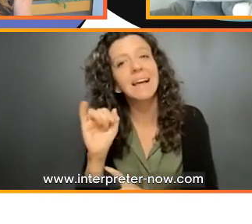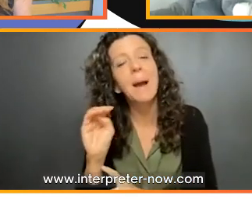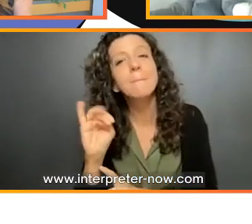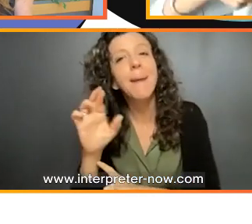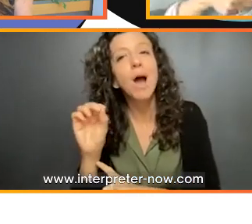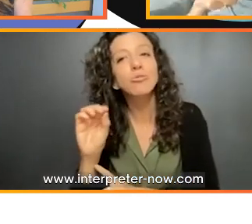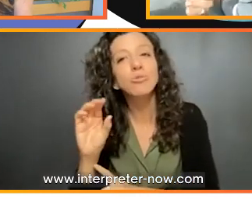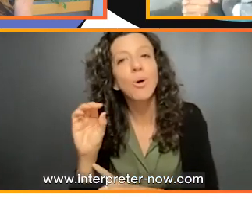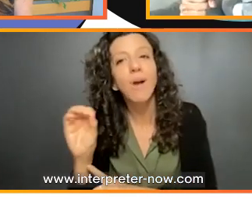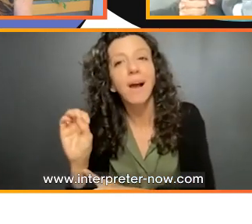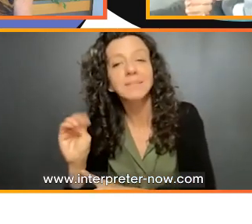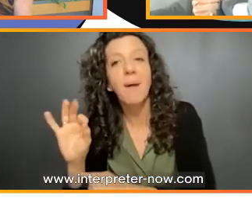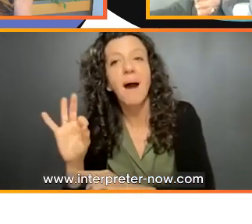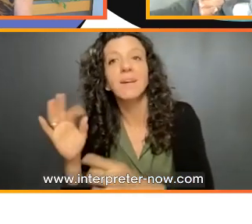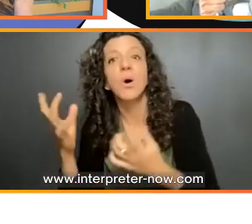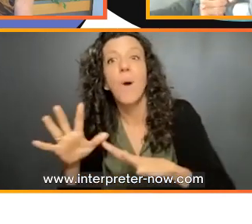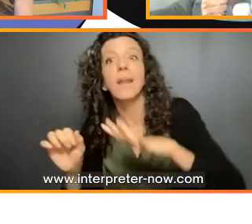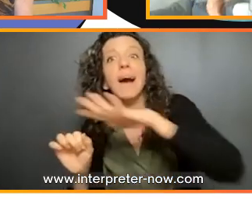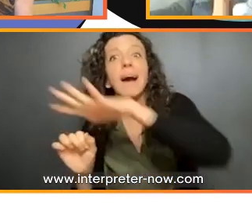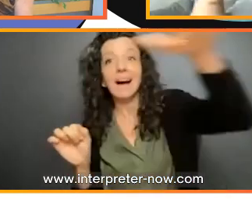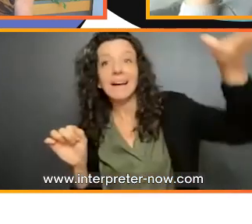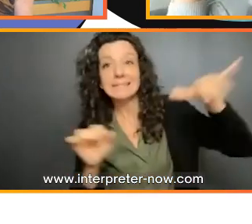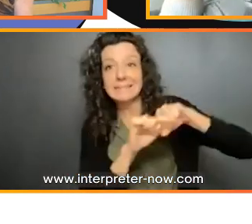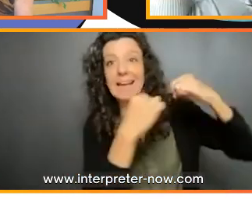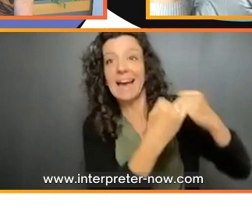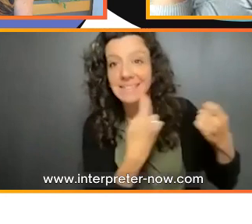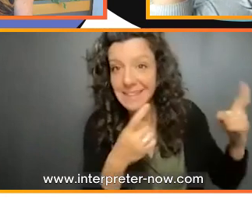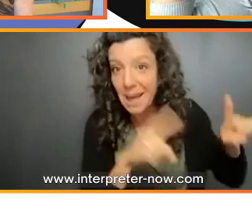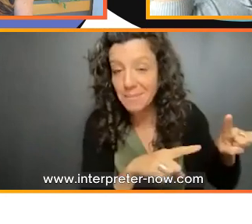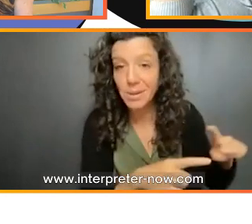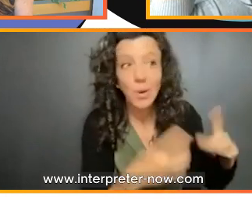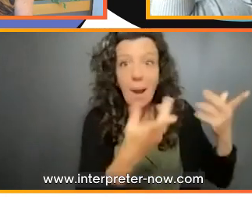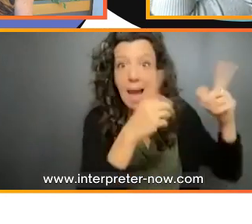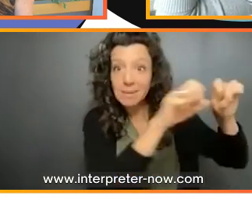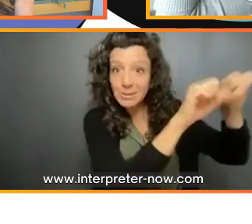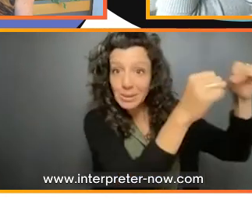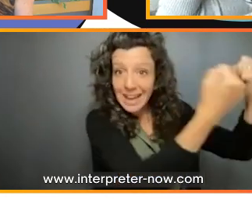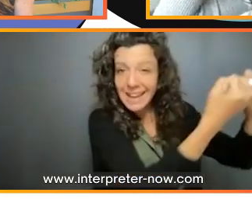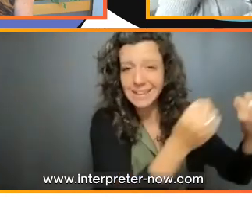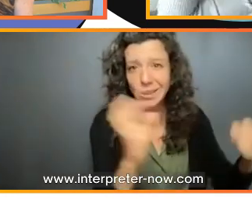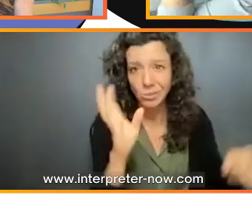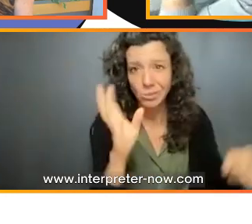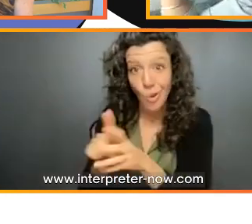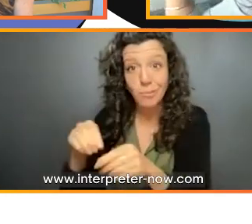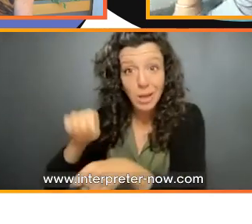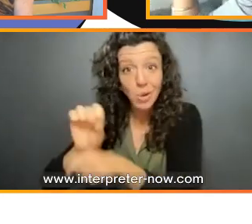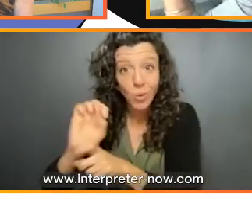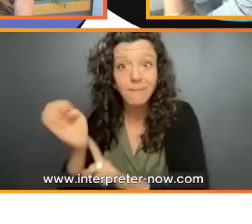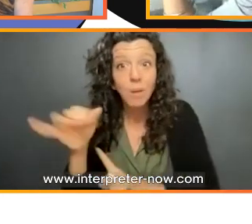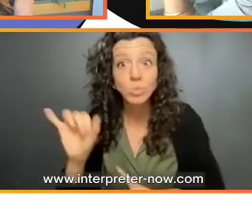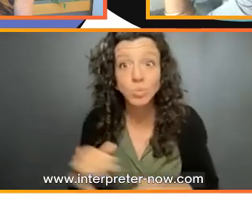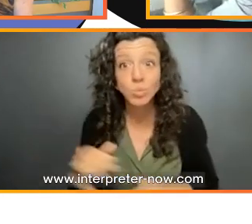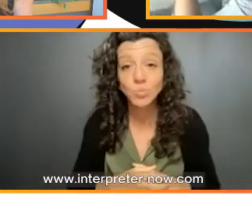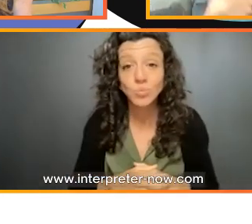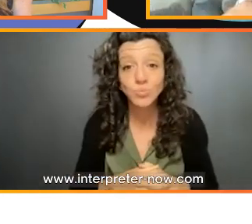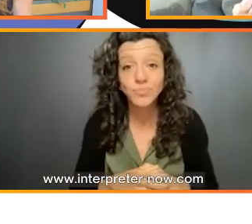there is showing up in the workplace. And who we are in our real, actual